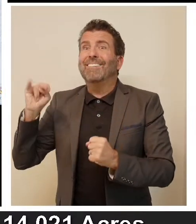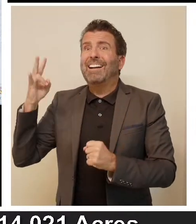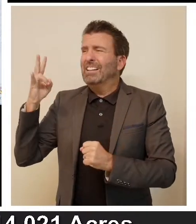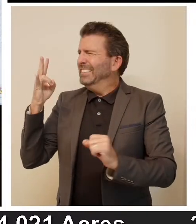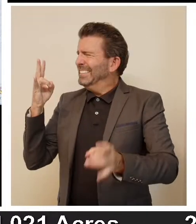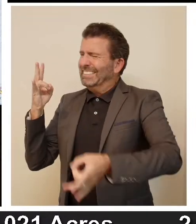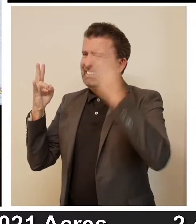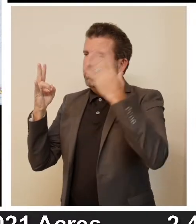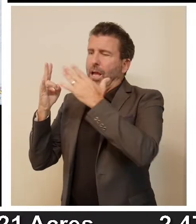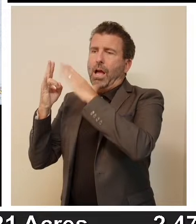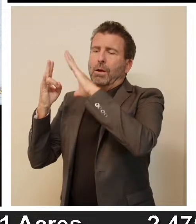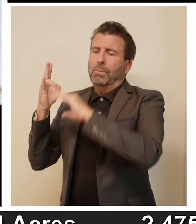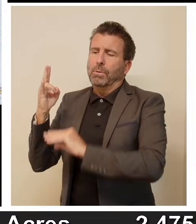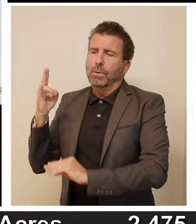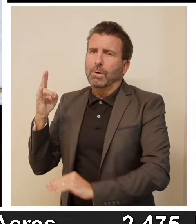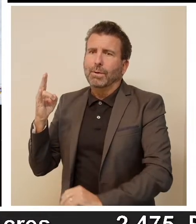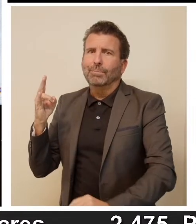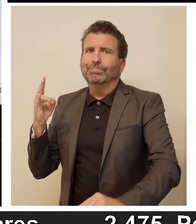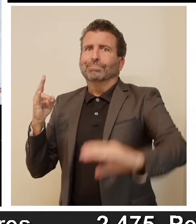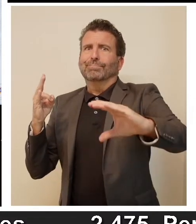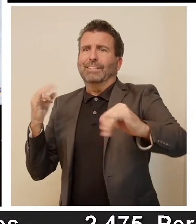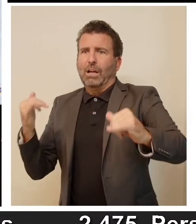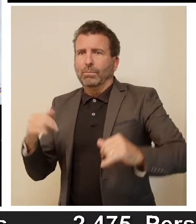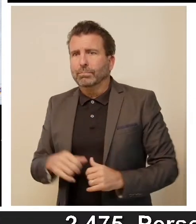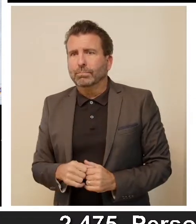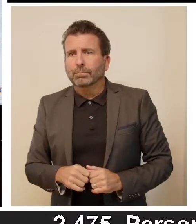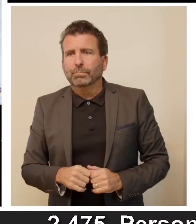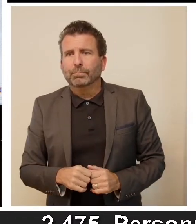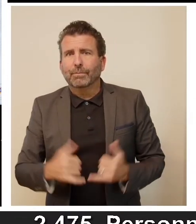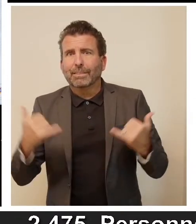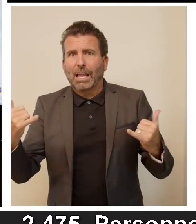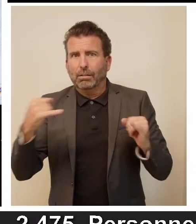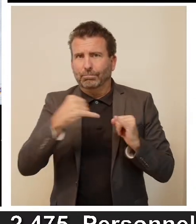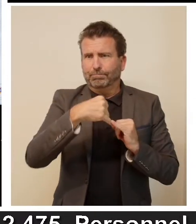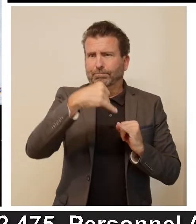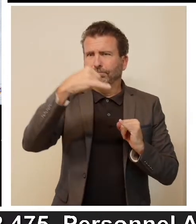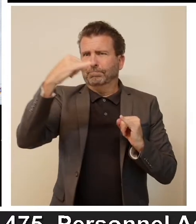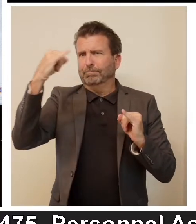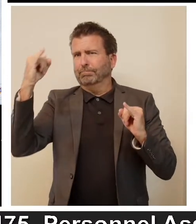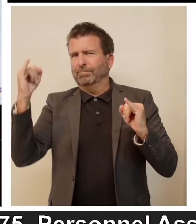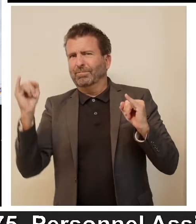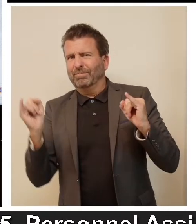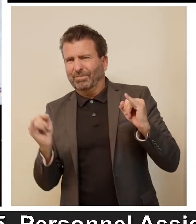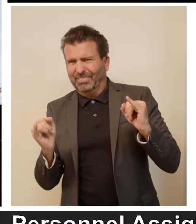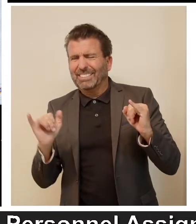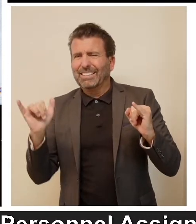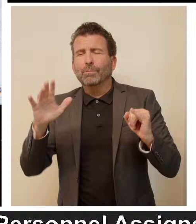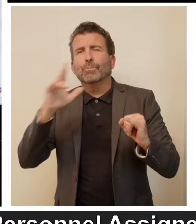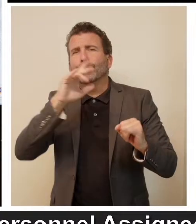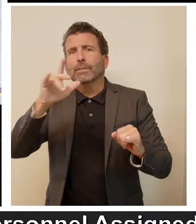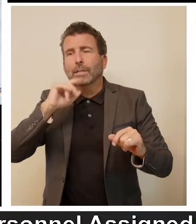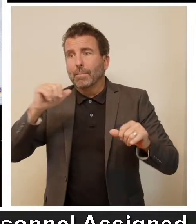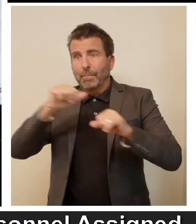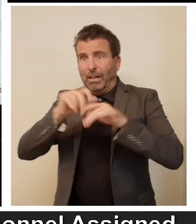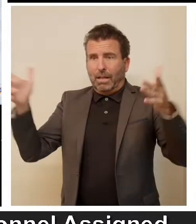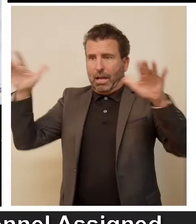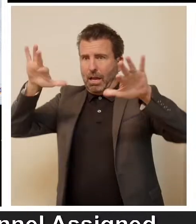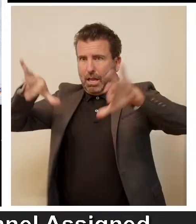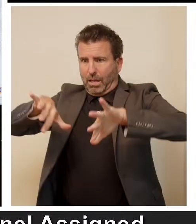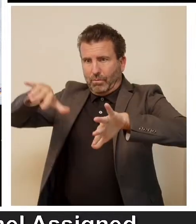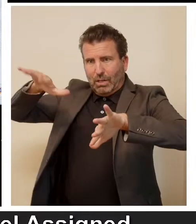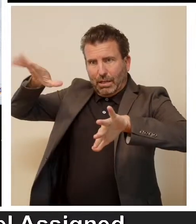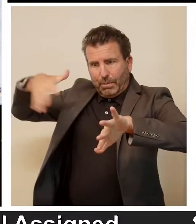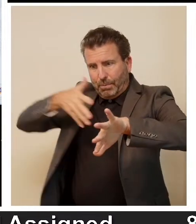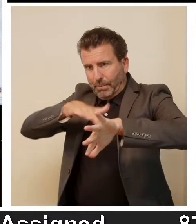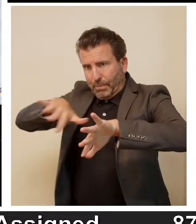to wind down for our fire area. That's because we're in a little bit of a protected bowl here. It's pretty difficult for wind to mix down. That